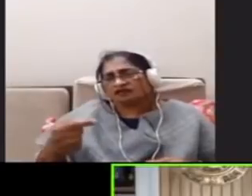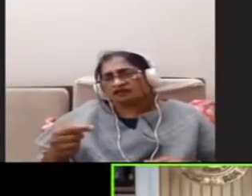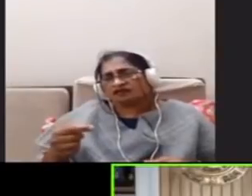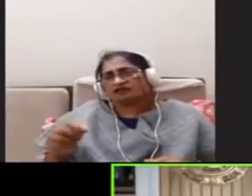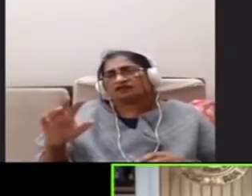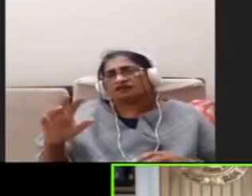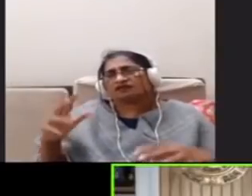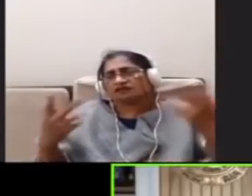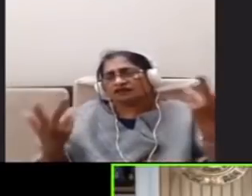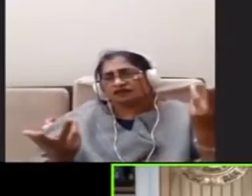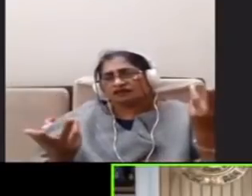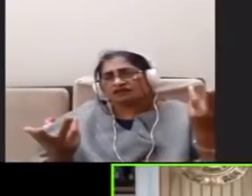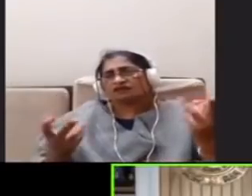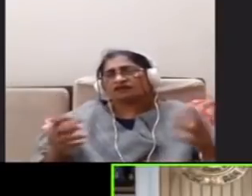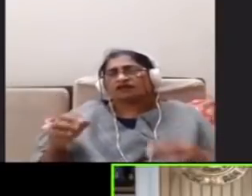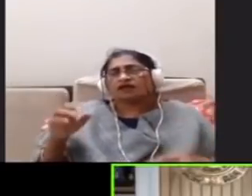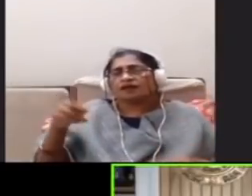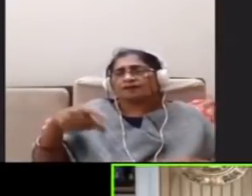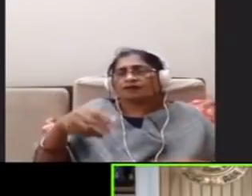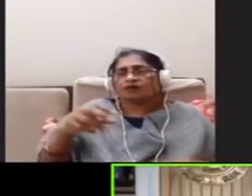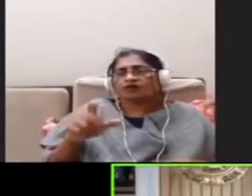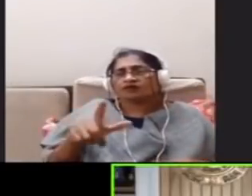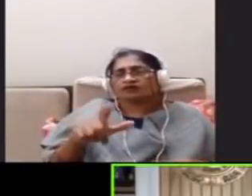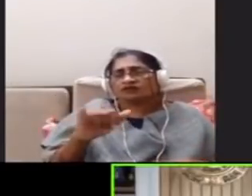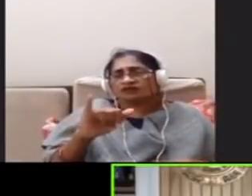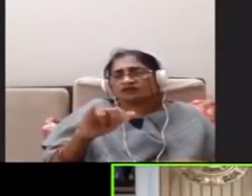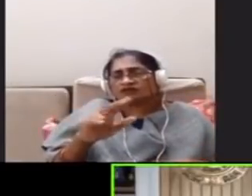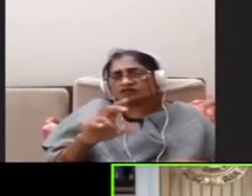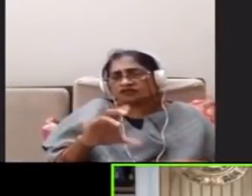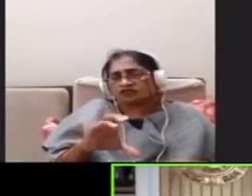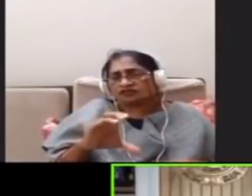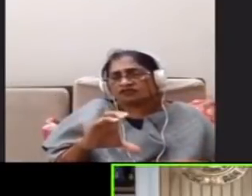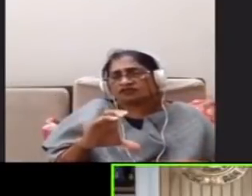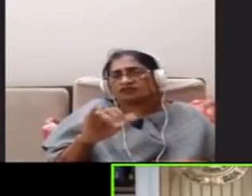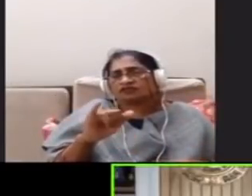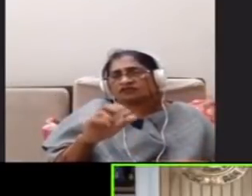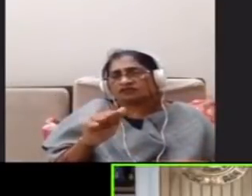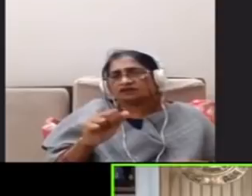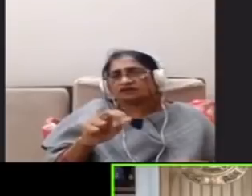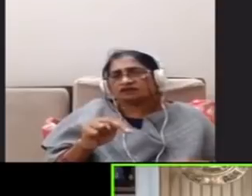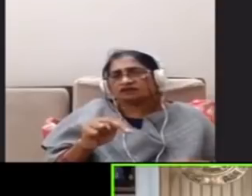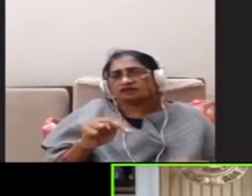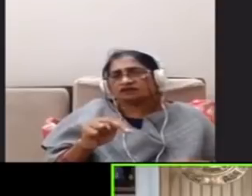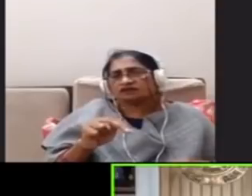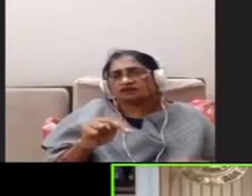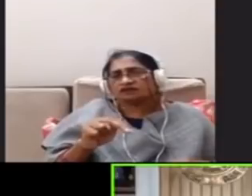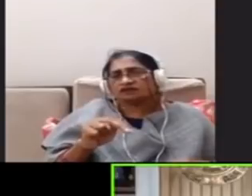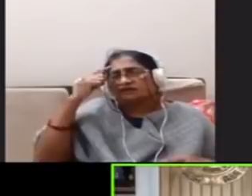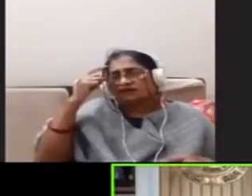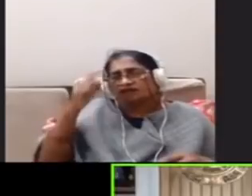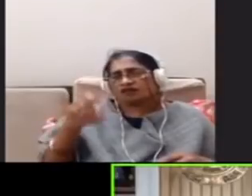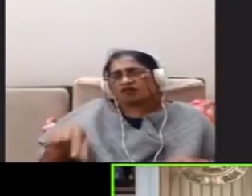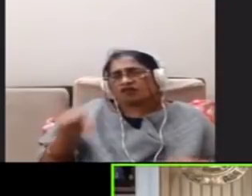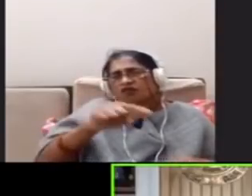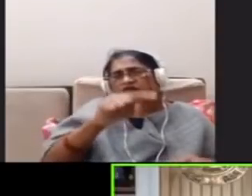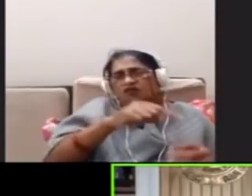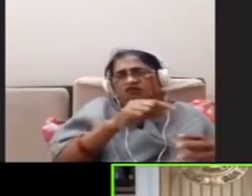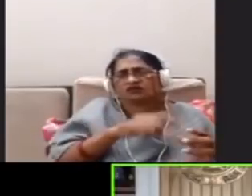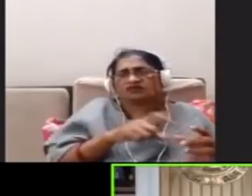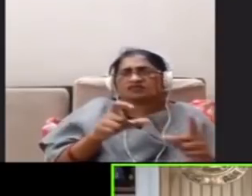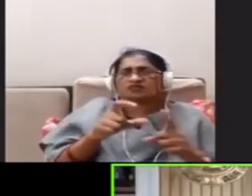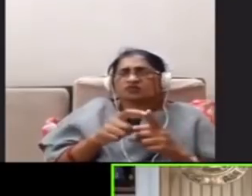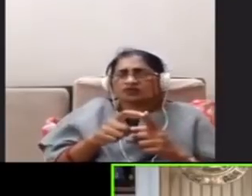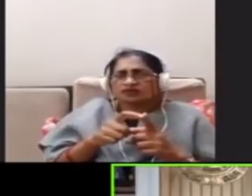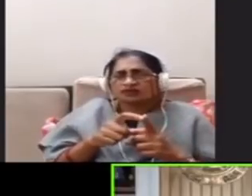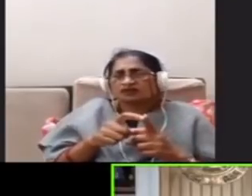scientists, politicians, I think we need to be very grateful. And I think this connection has made me